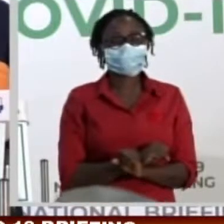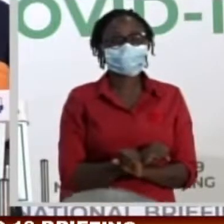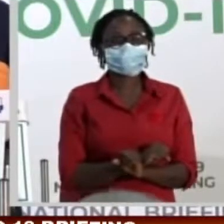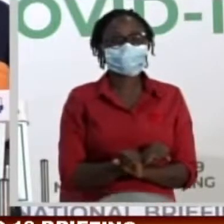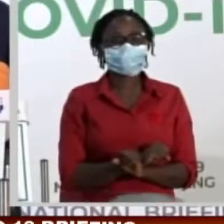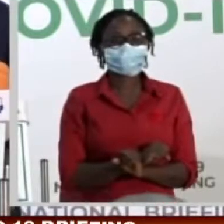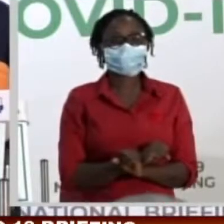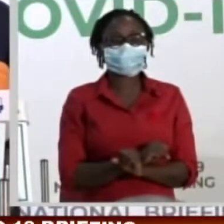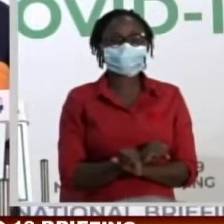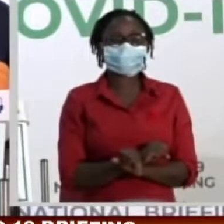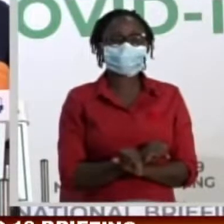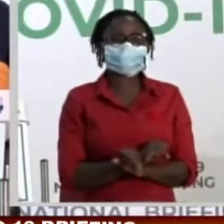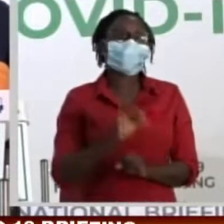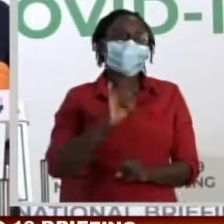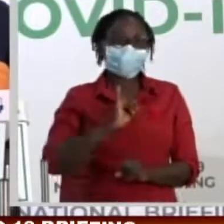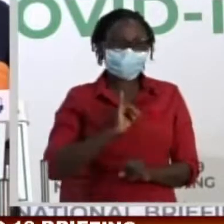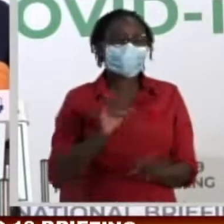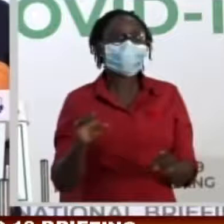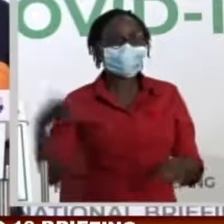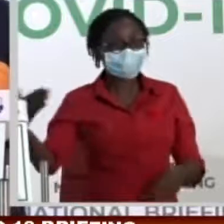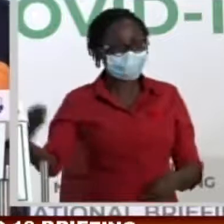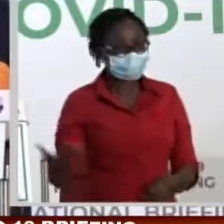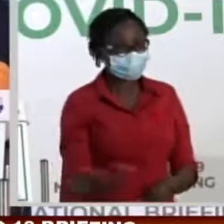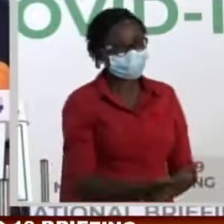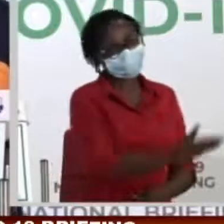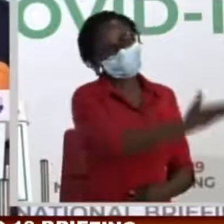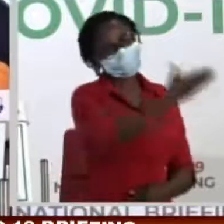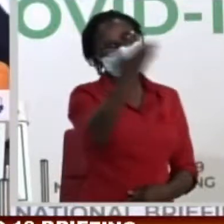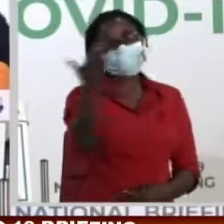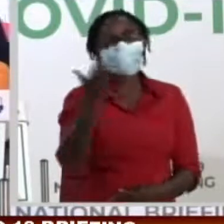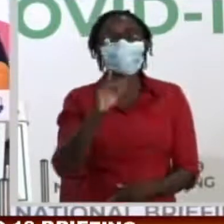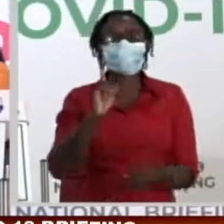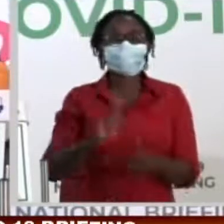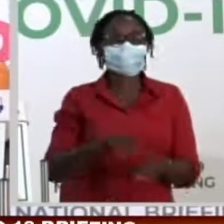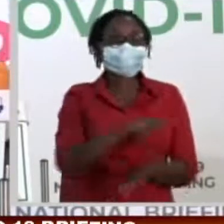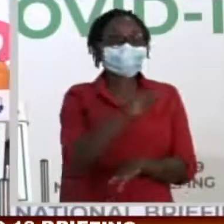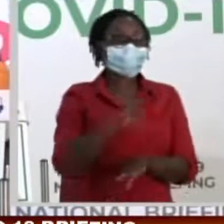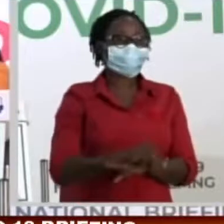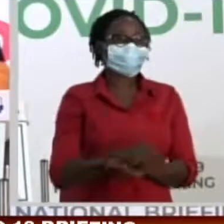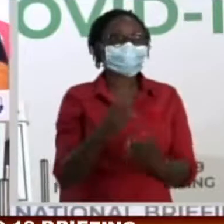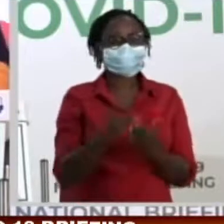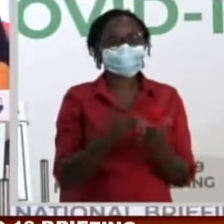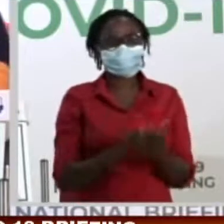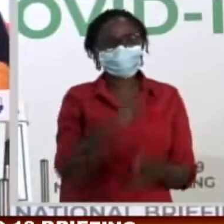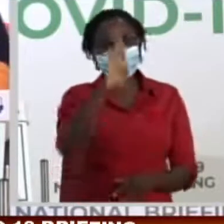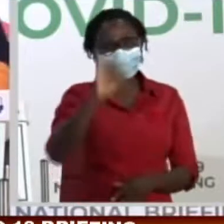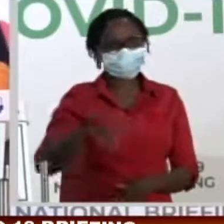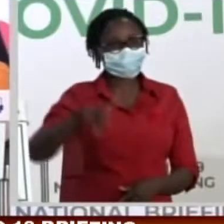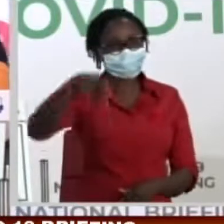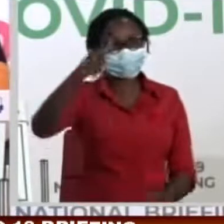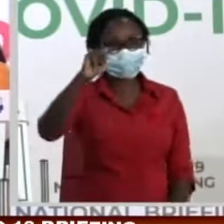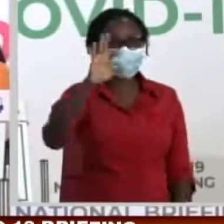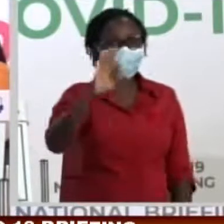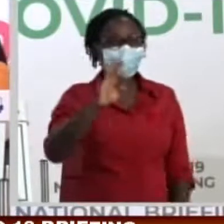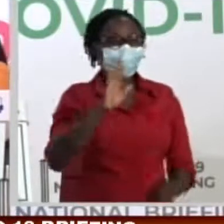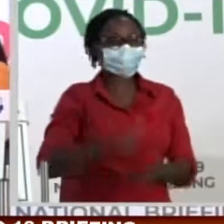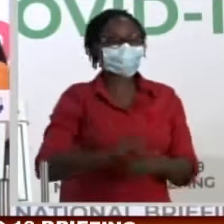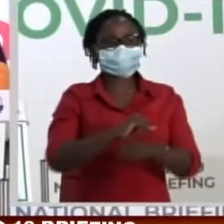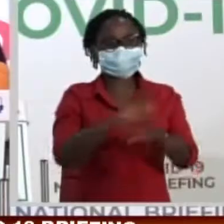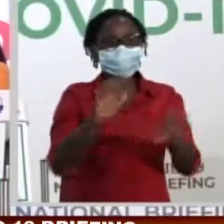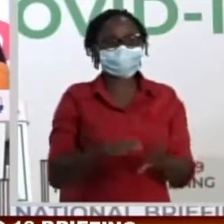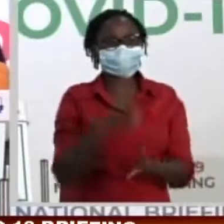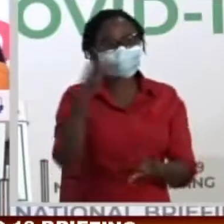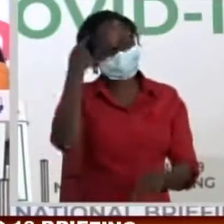In spite of that, I welcome you all to the national briefing by the Presidential Task Force on COVID-19 for